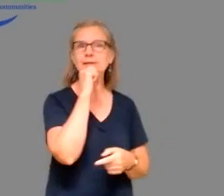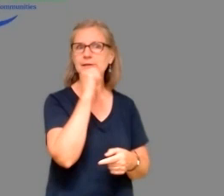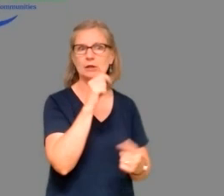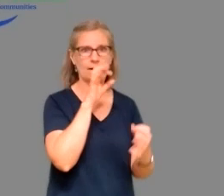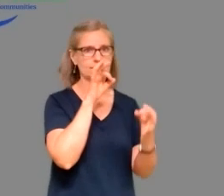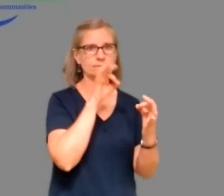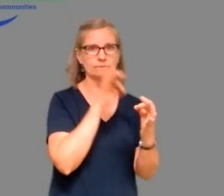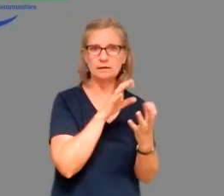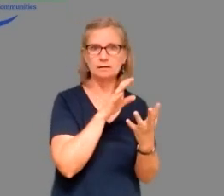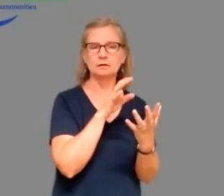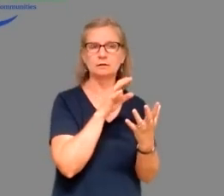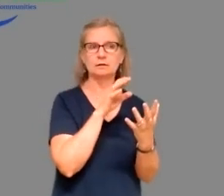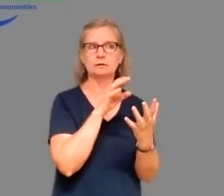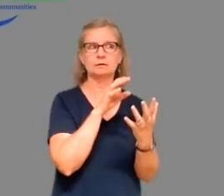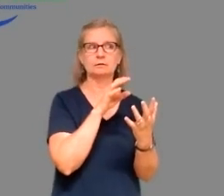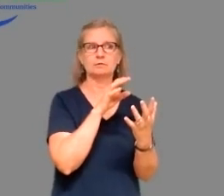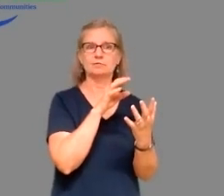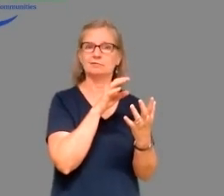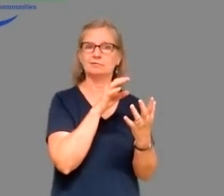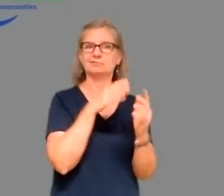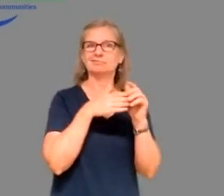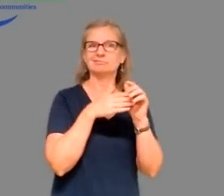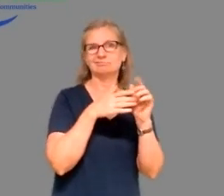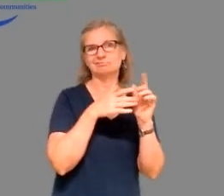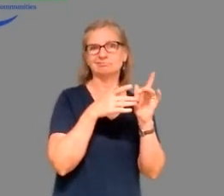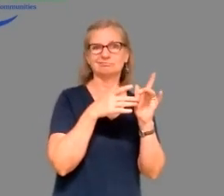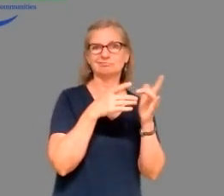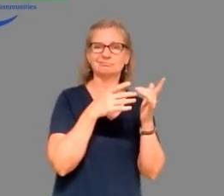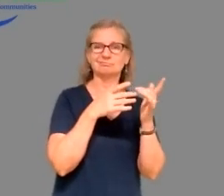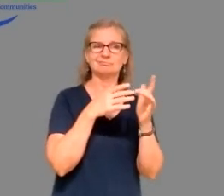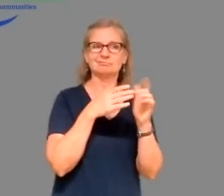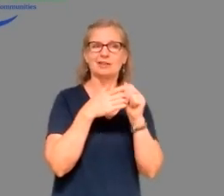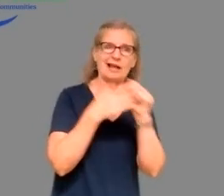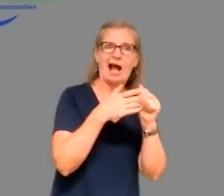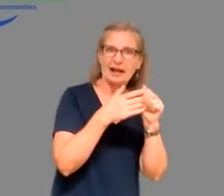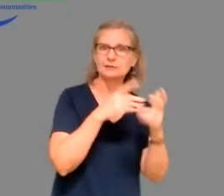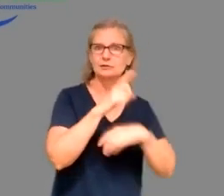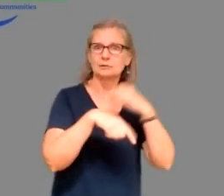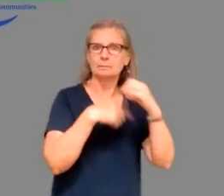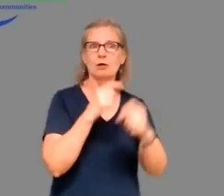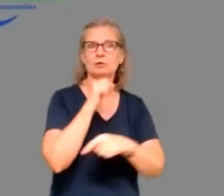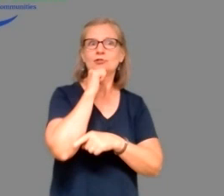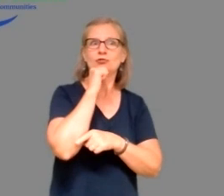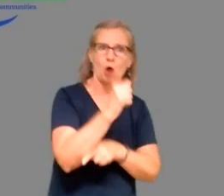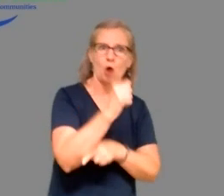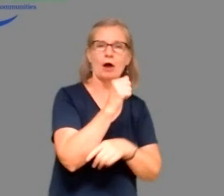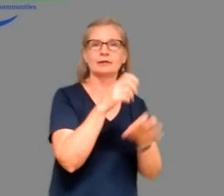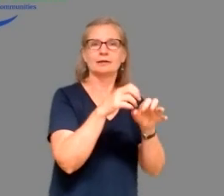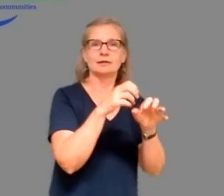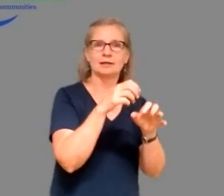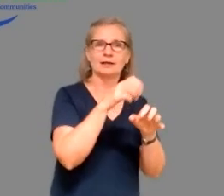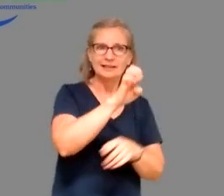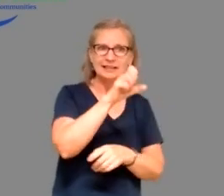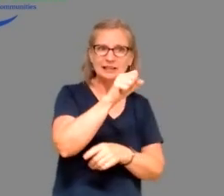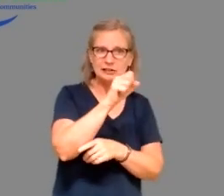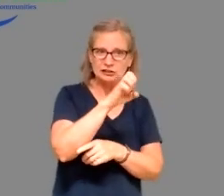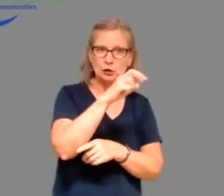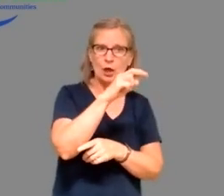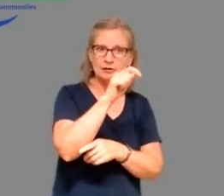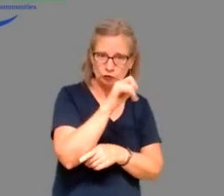guidance, right, that we are unaware of as far as non-essential travel, right, which would be